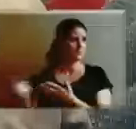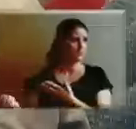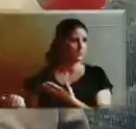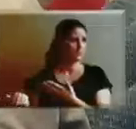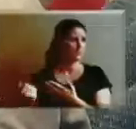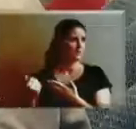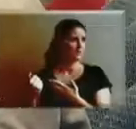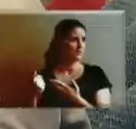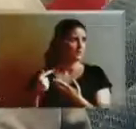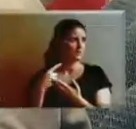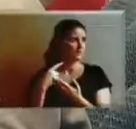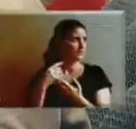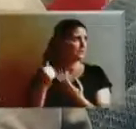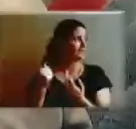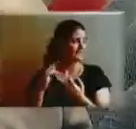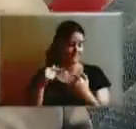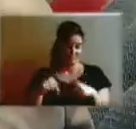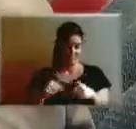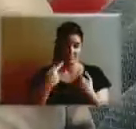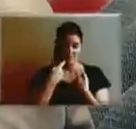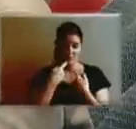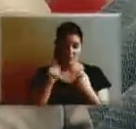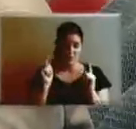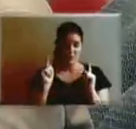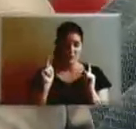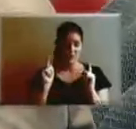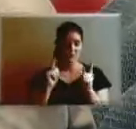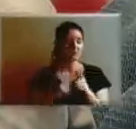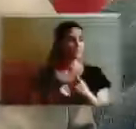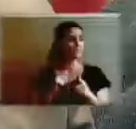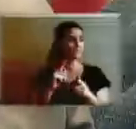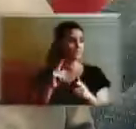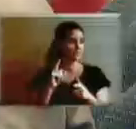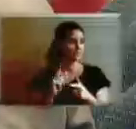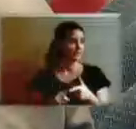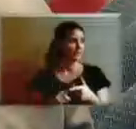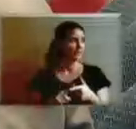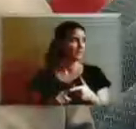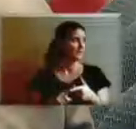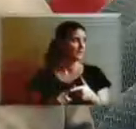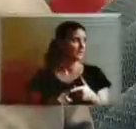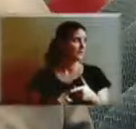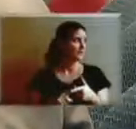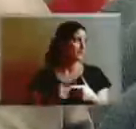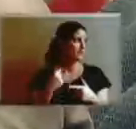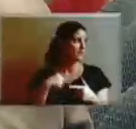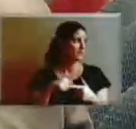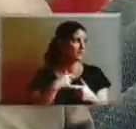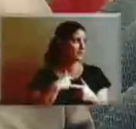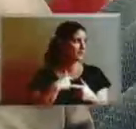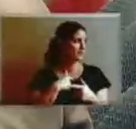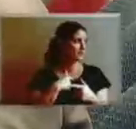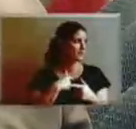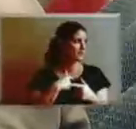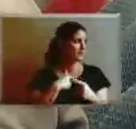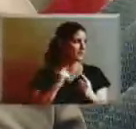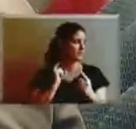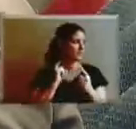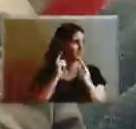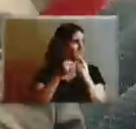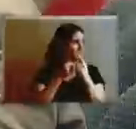However, if this works, then it is the intention, I believe, of the superintendent and